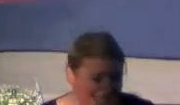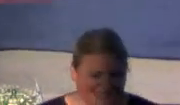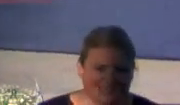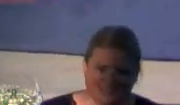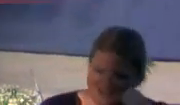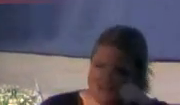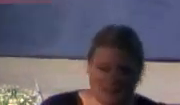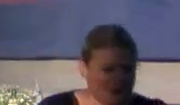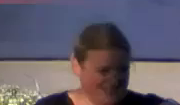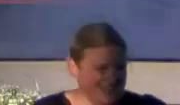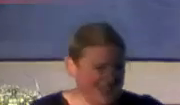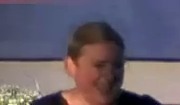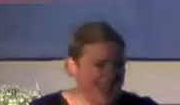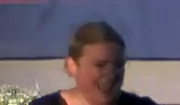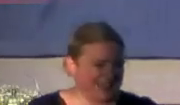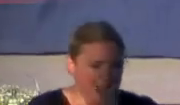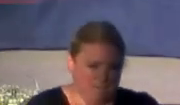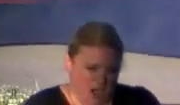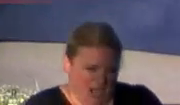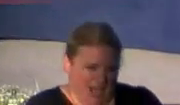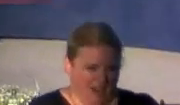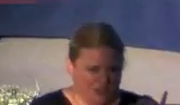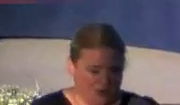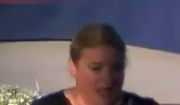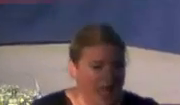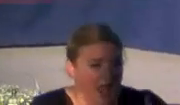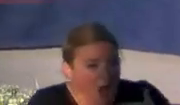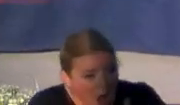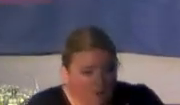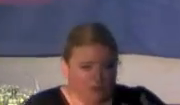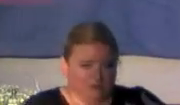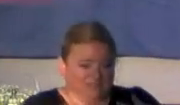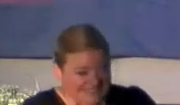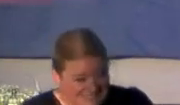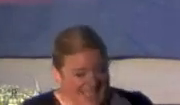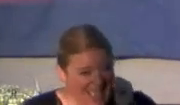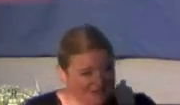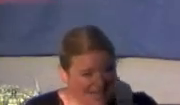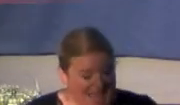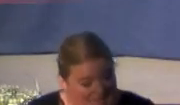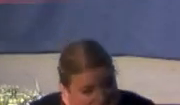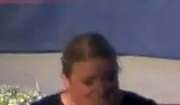The dangerous crowded parking lots where I almost had an accident every single